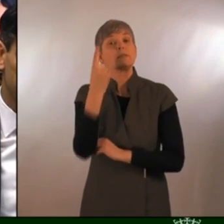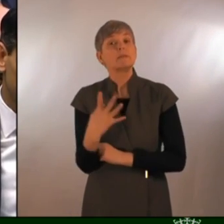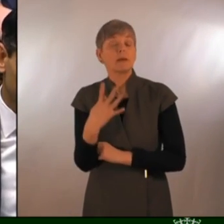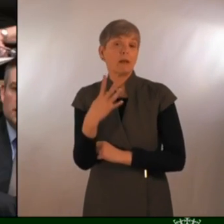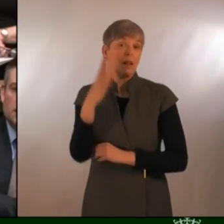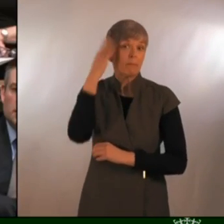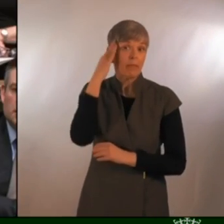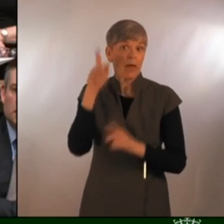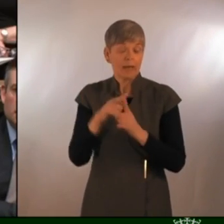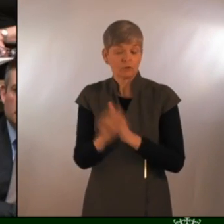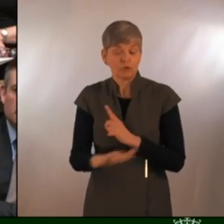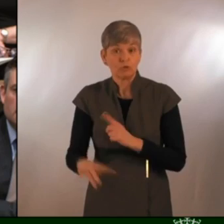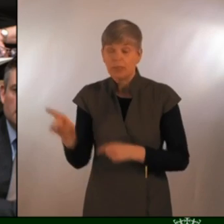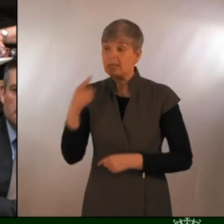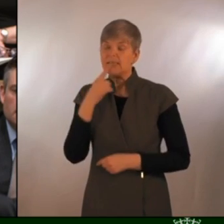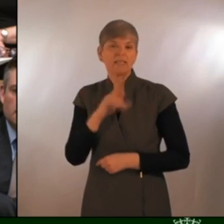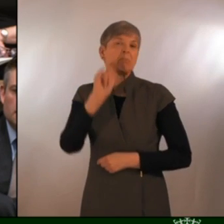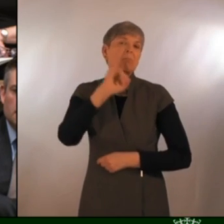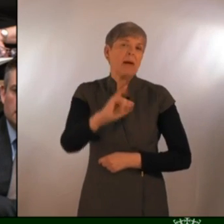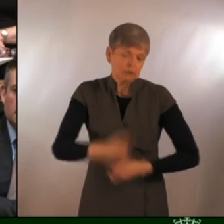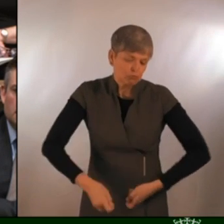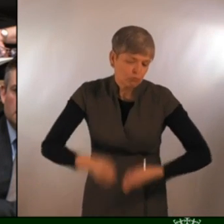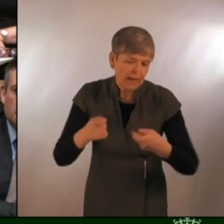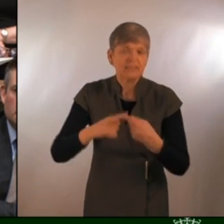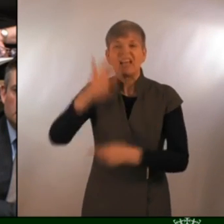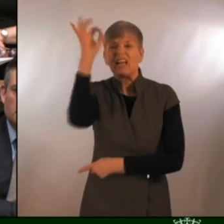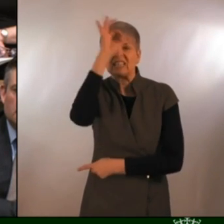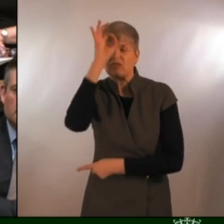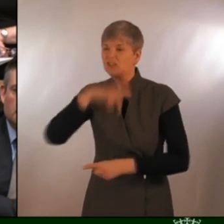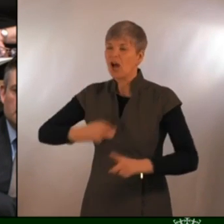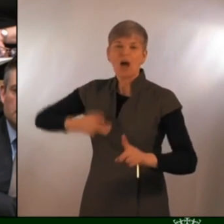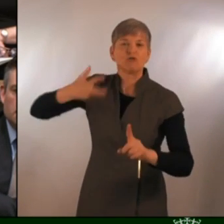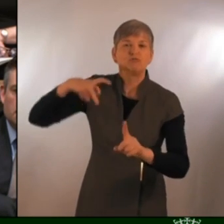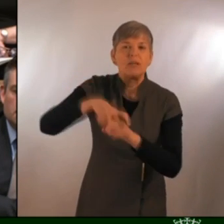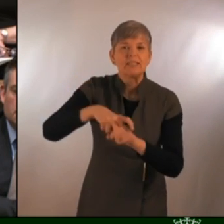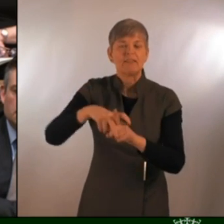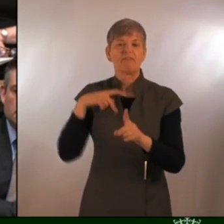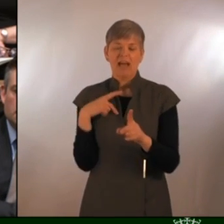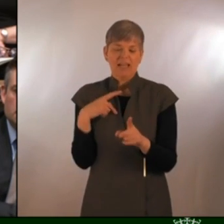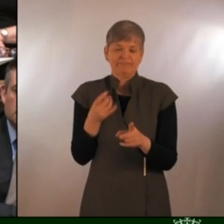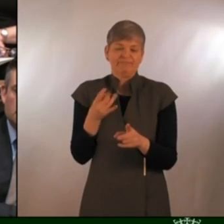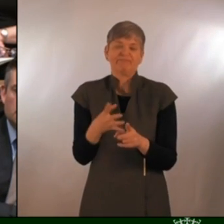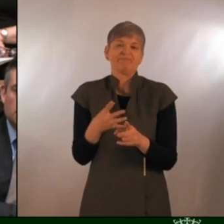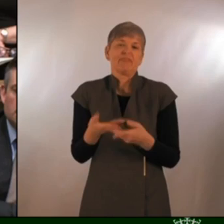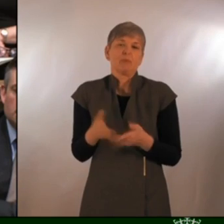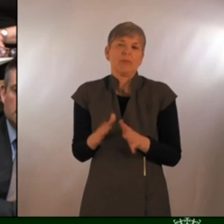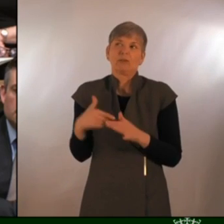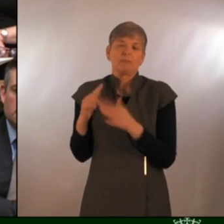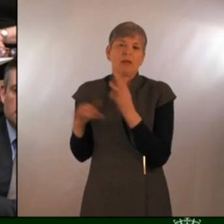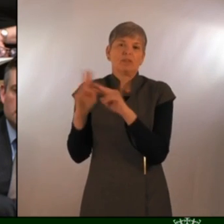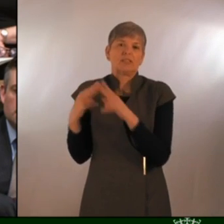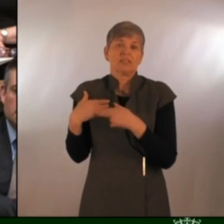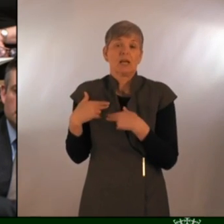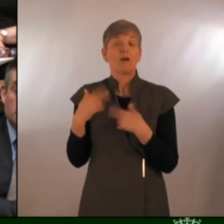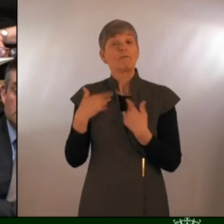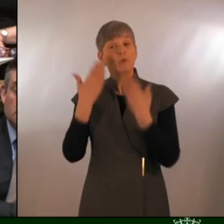as ill-raised, ignorant, aggressive and illegitimate. Against Muslim women, saying they look like bank